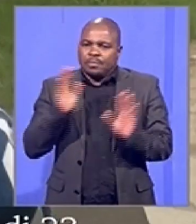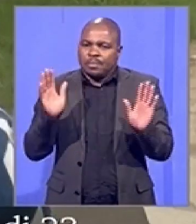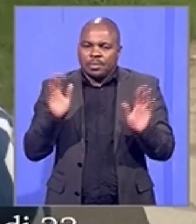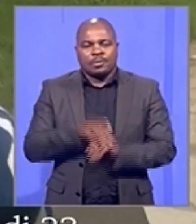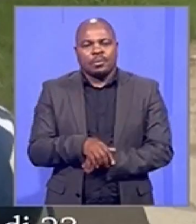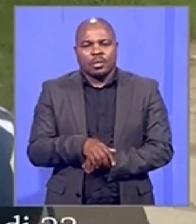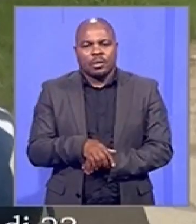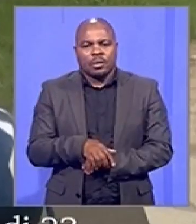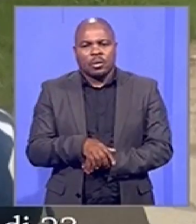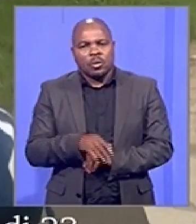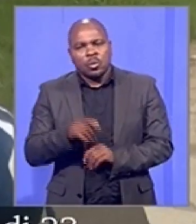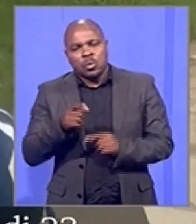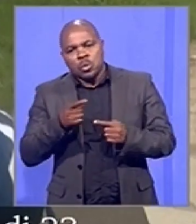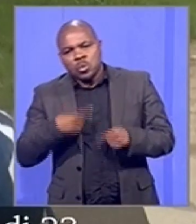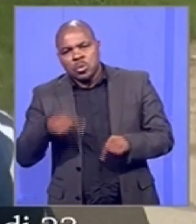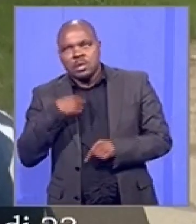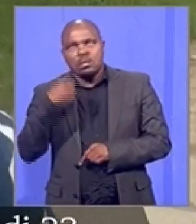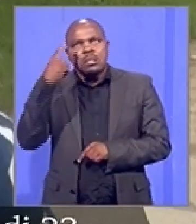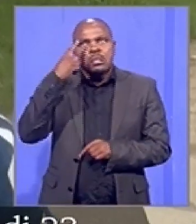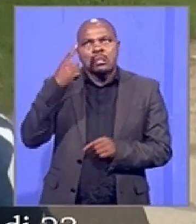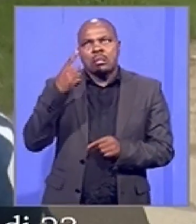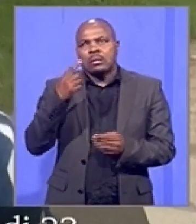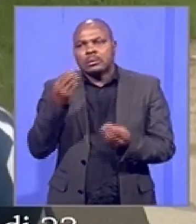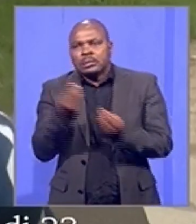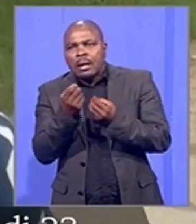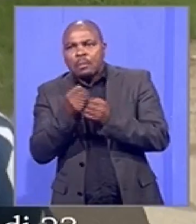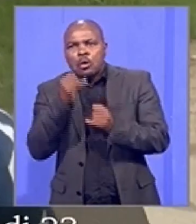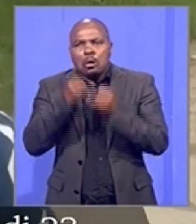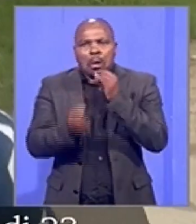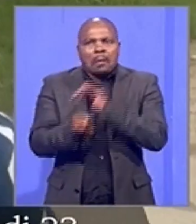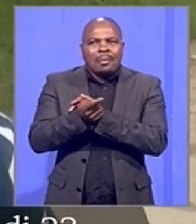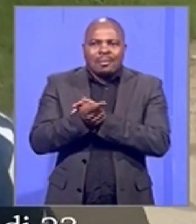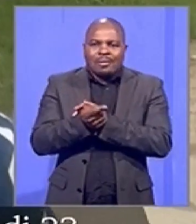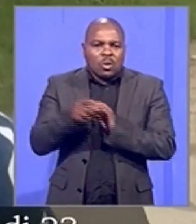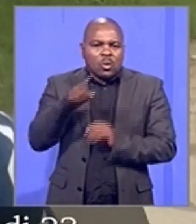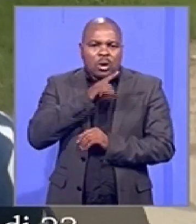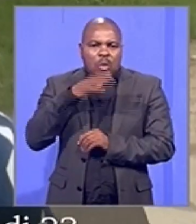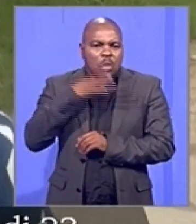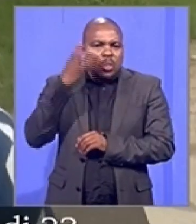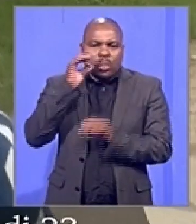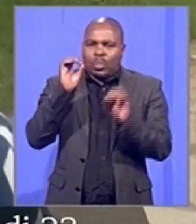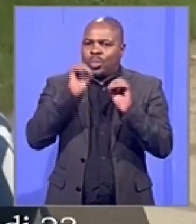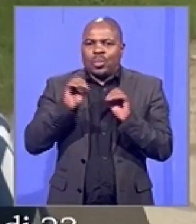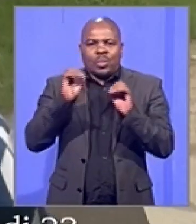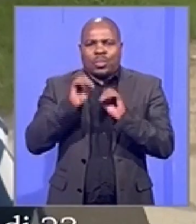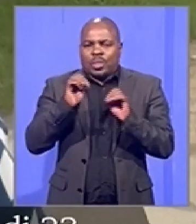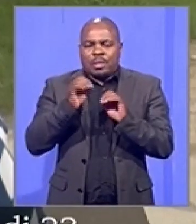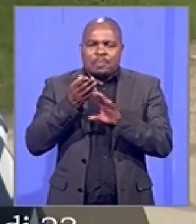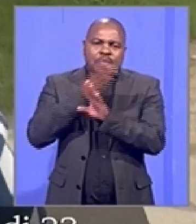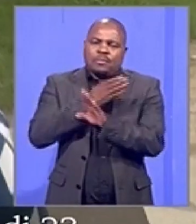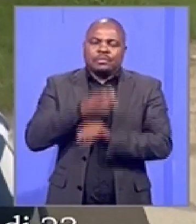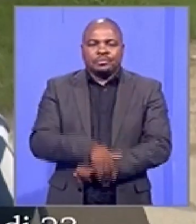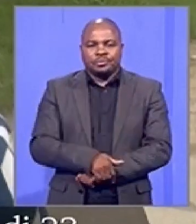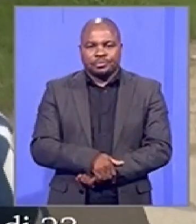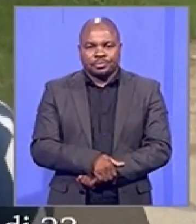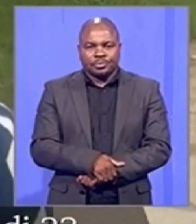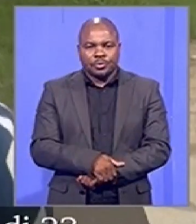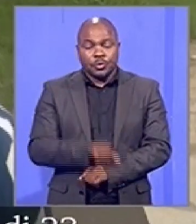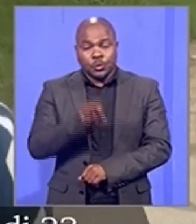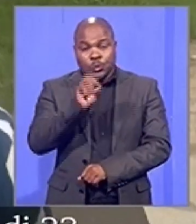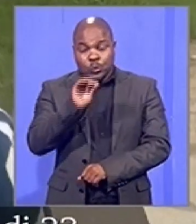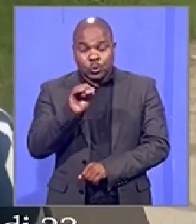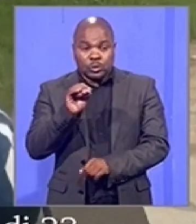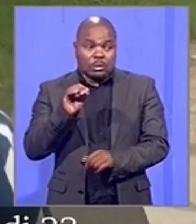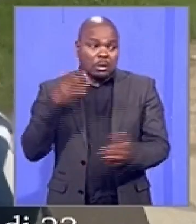not suspect any foul because we were never told about any foul play. So